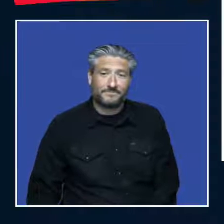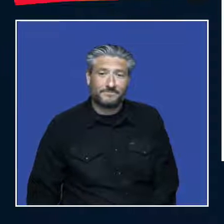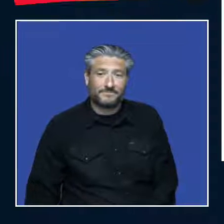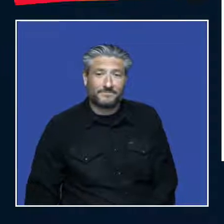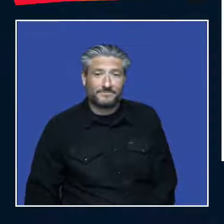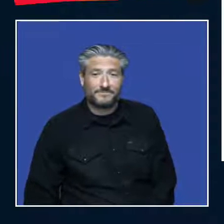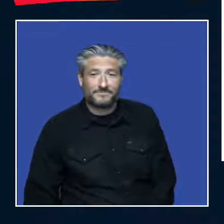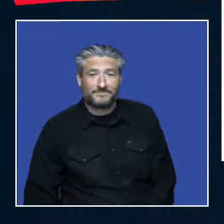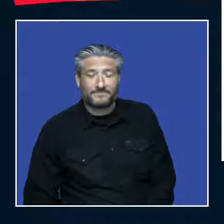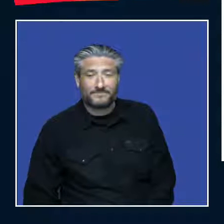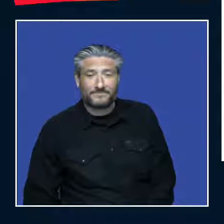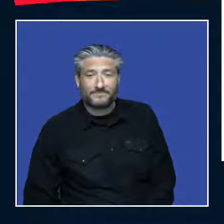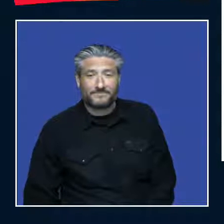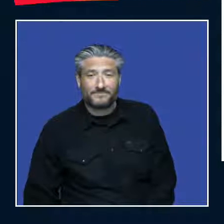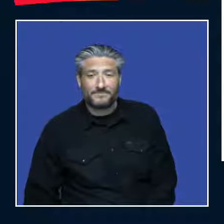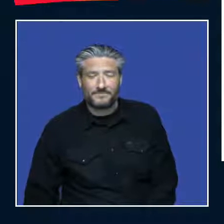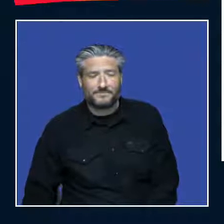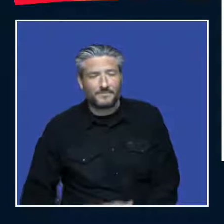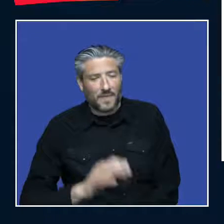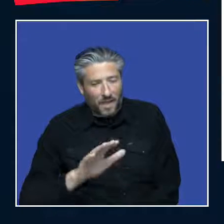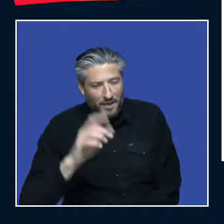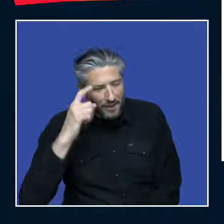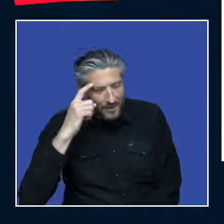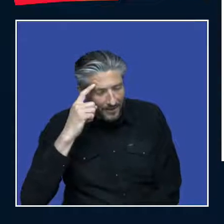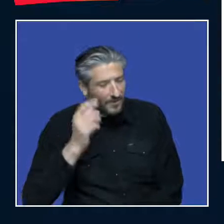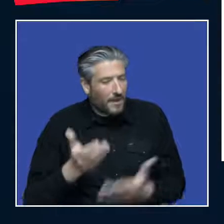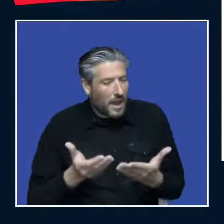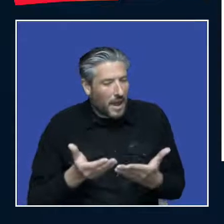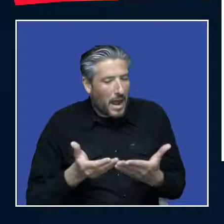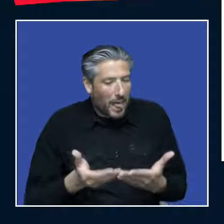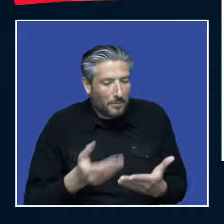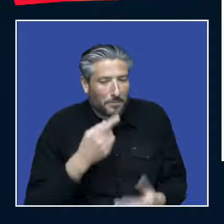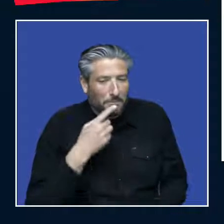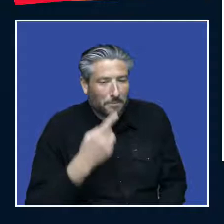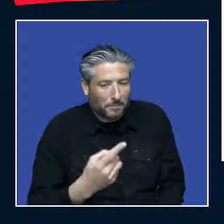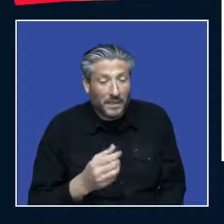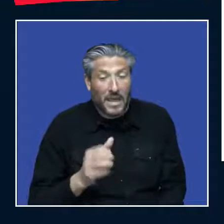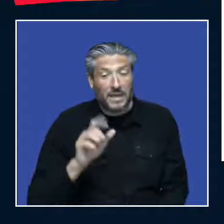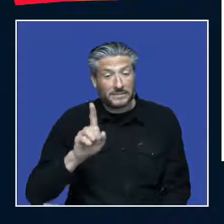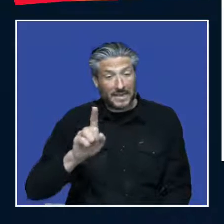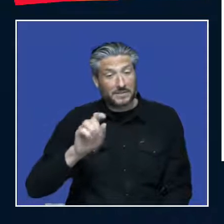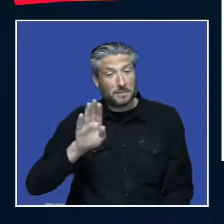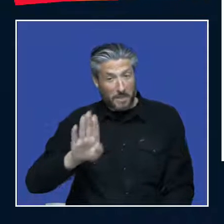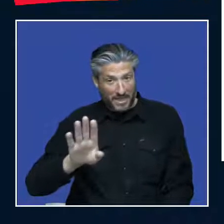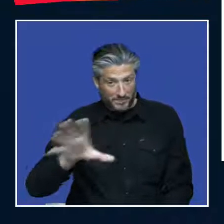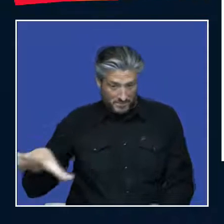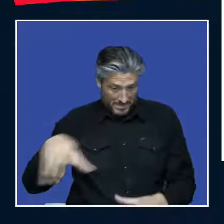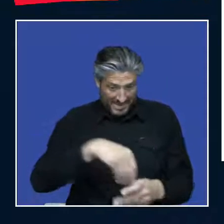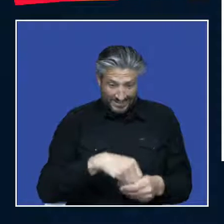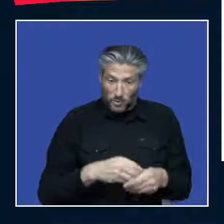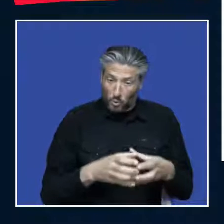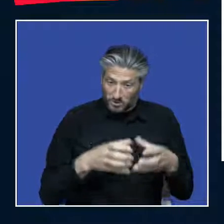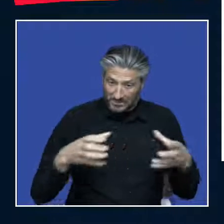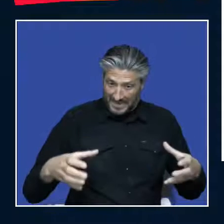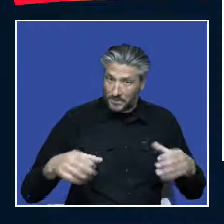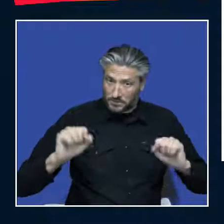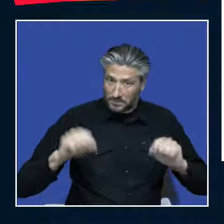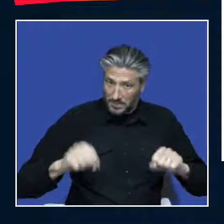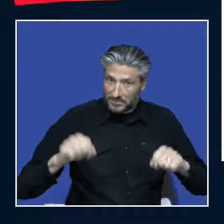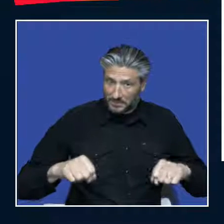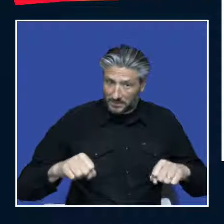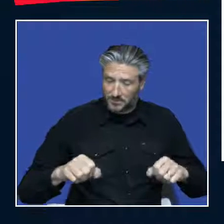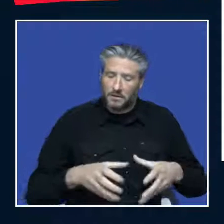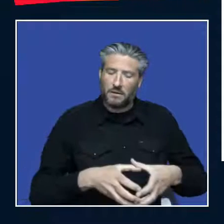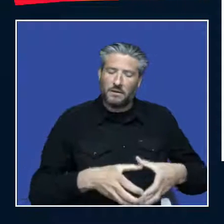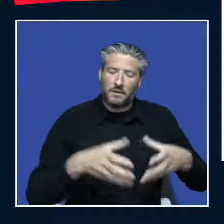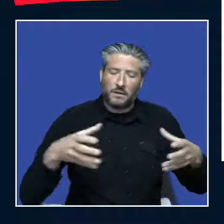And yeah, just a little hint. You can have databases in containers, but as you remember, containers are by default stateless. So